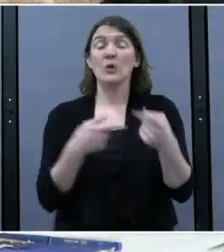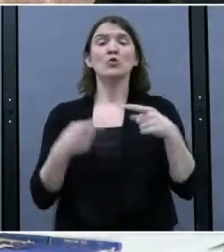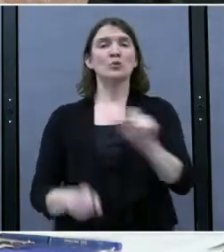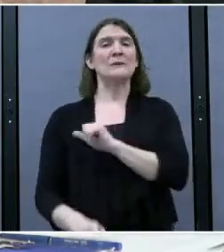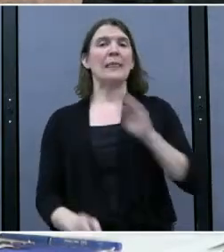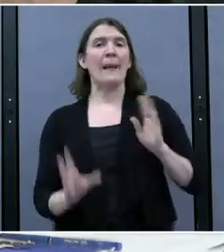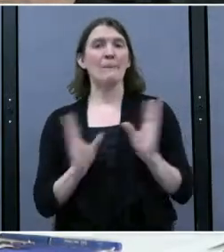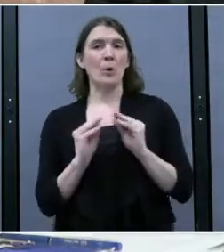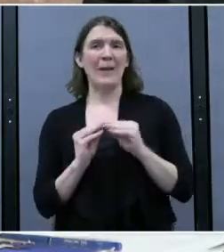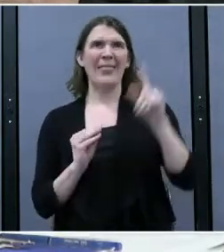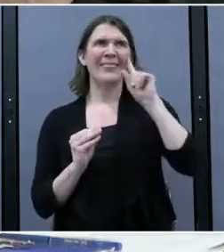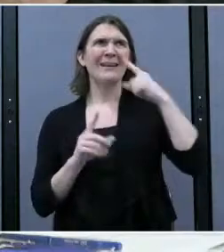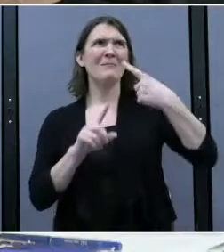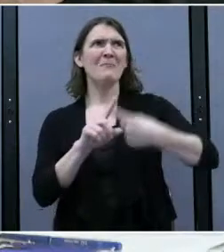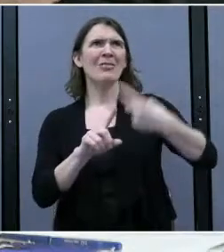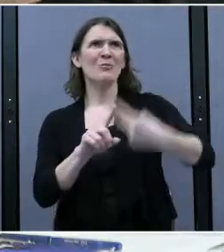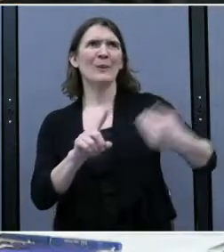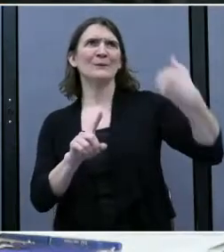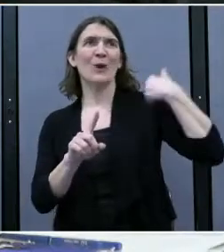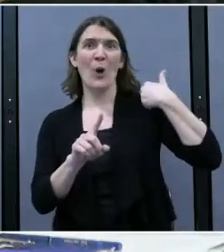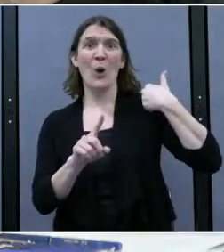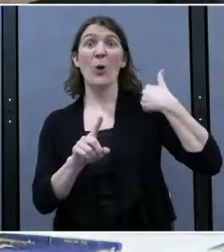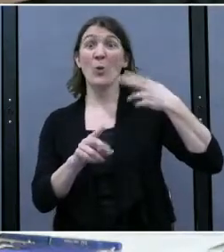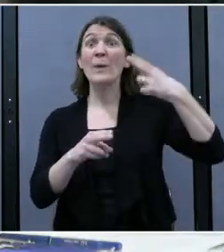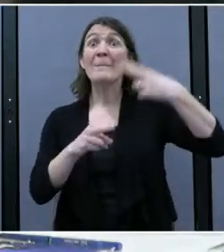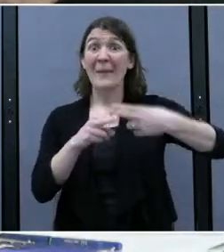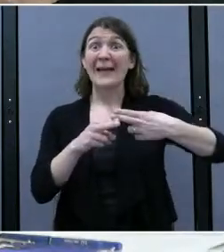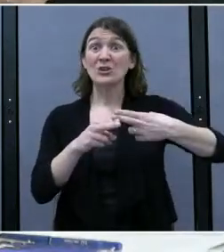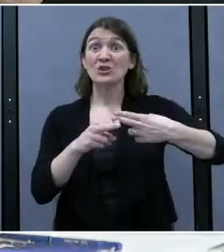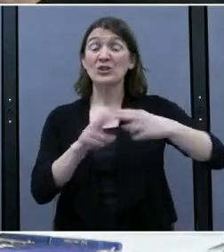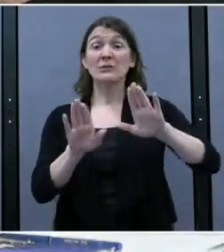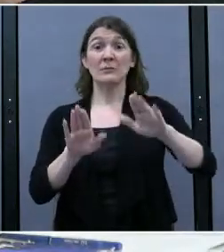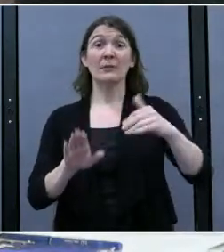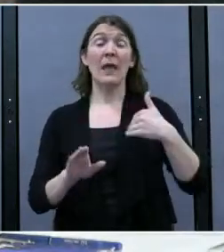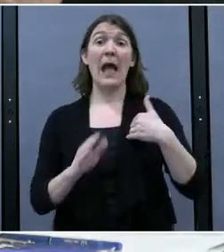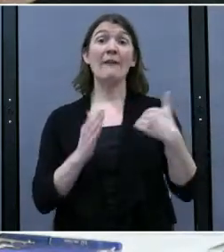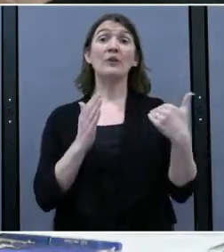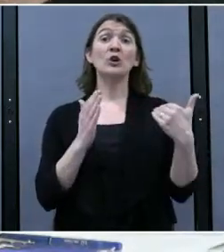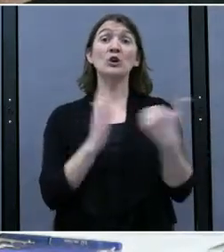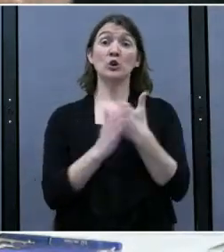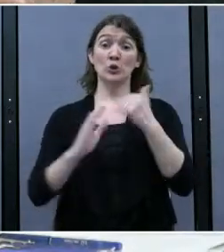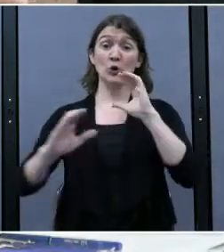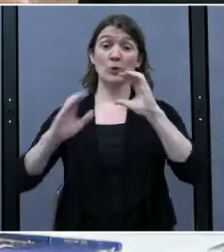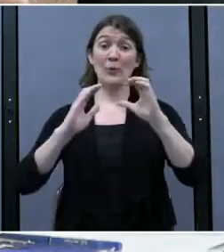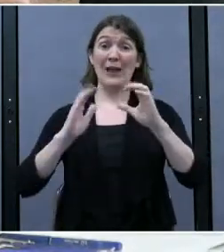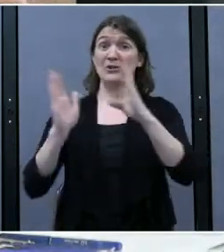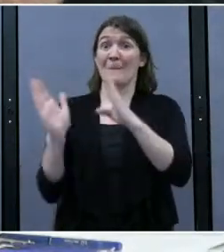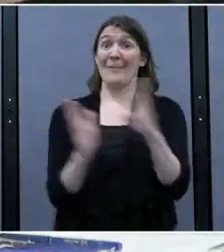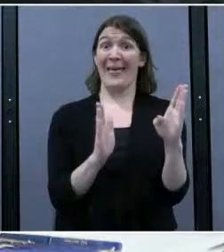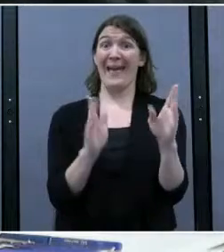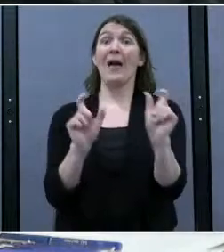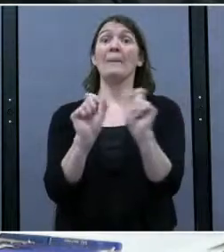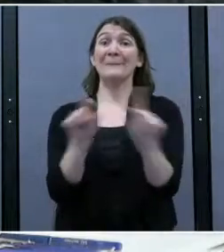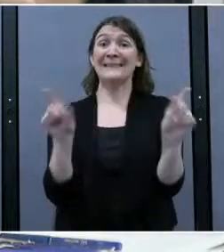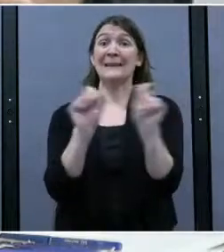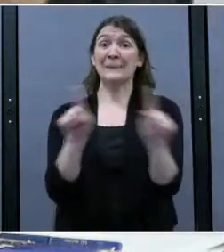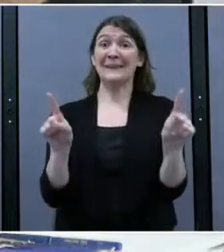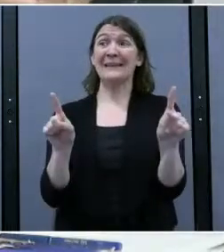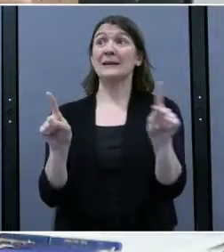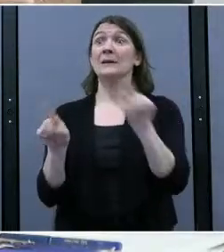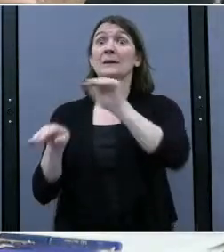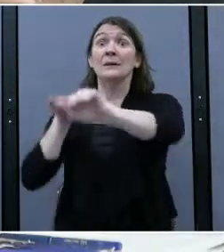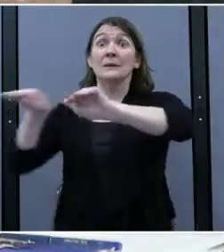meeting a month or so ago, we have a new communications plan to try and